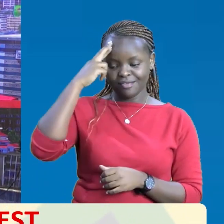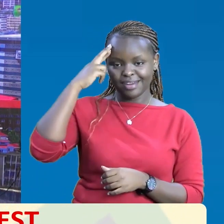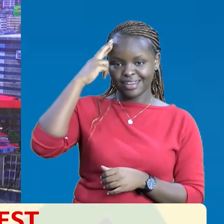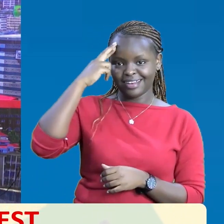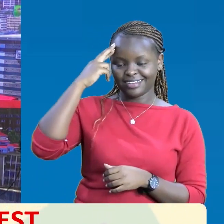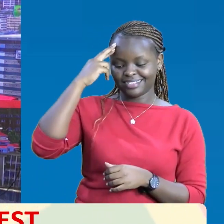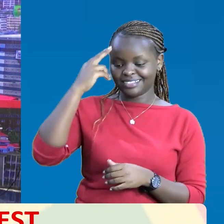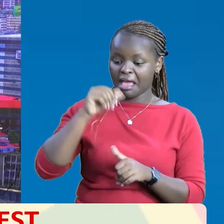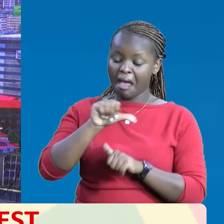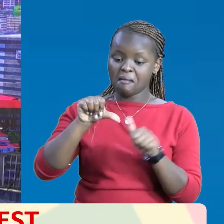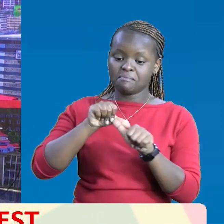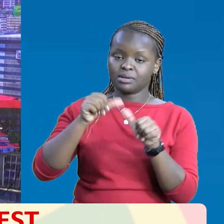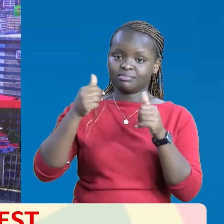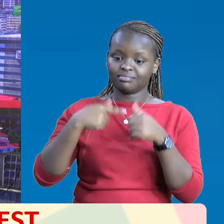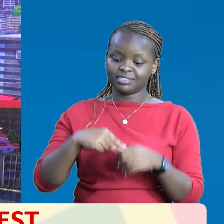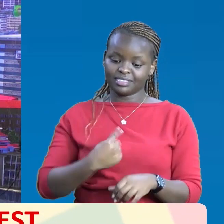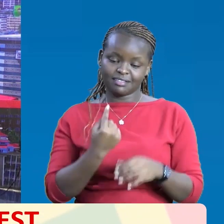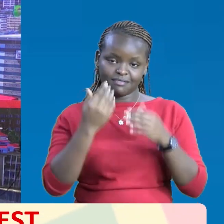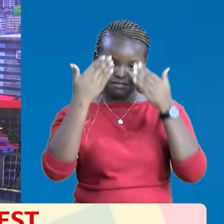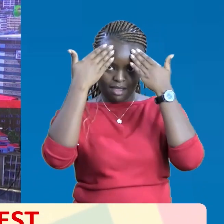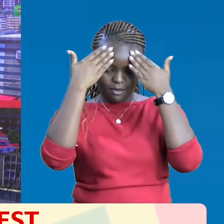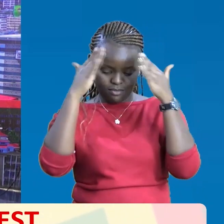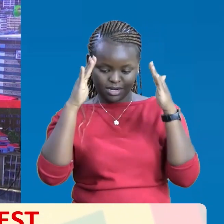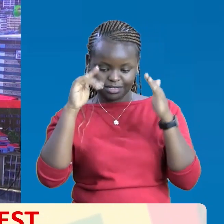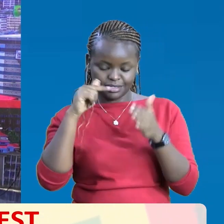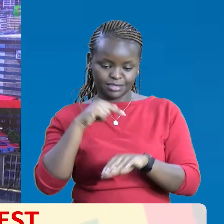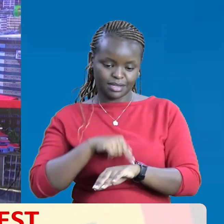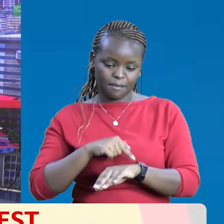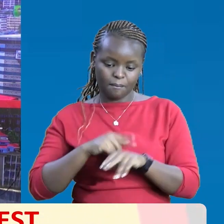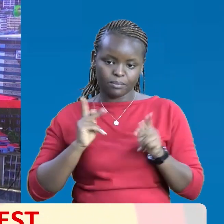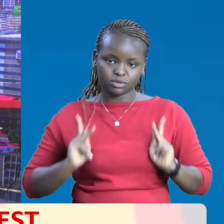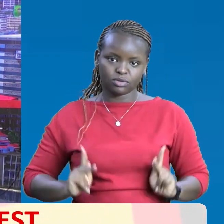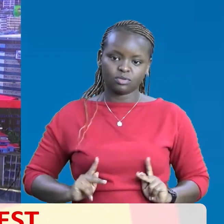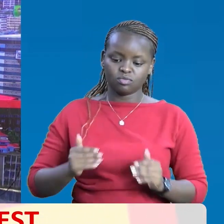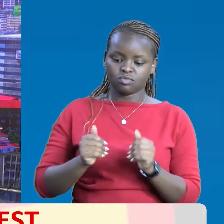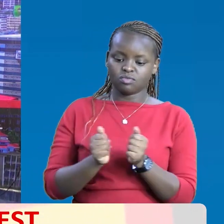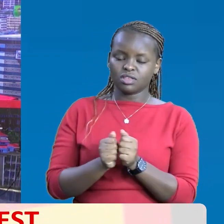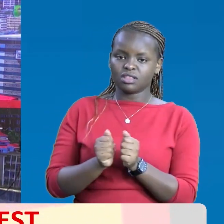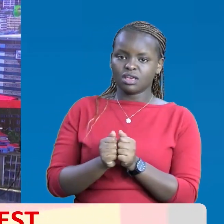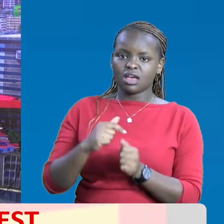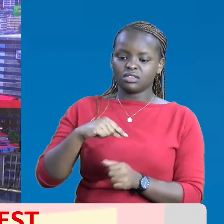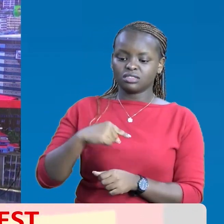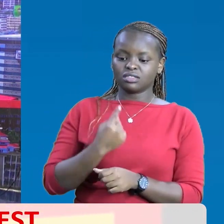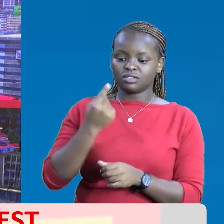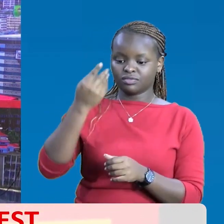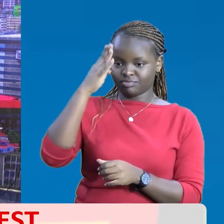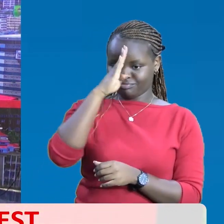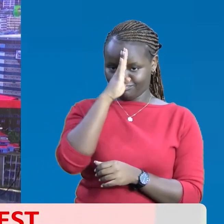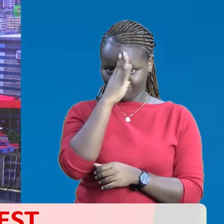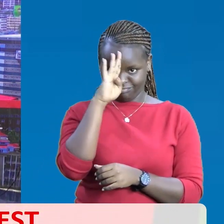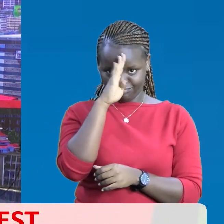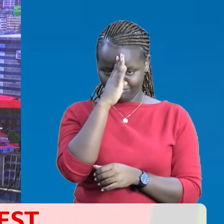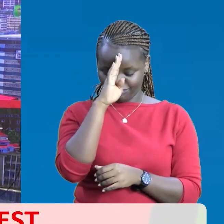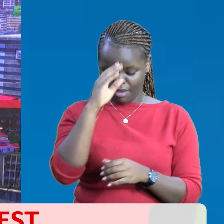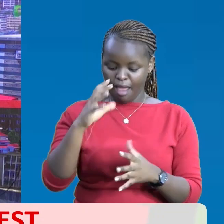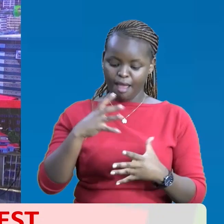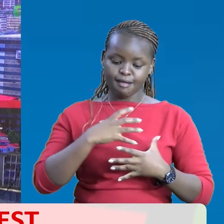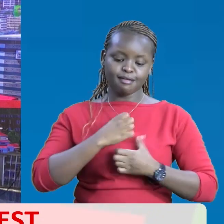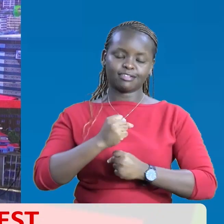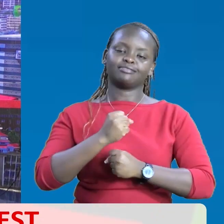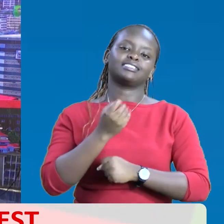self awareness. Ndio maana mtu akiwa na self doubt unapatanga ako na issue na everyone around them. Because one thing, the confidence haiko.